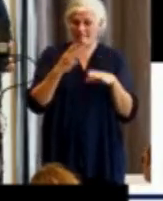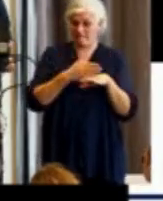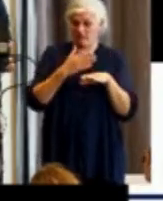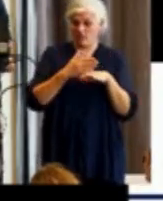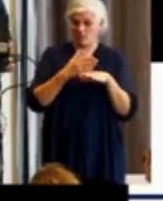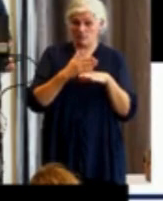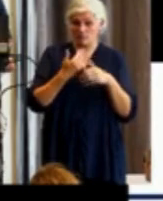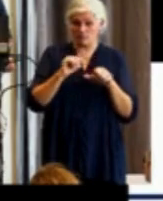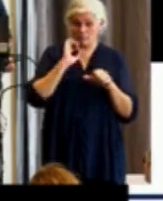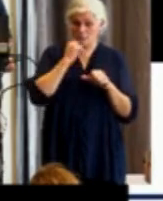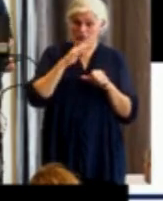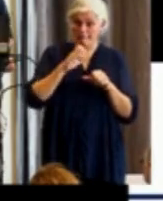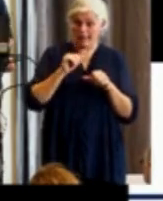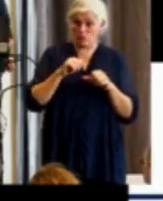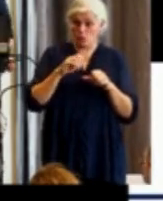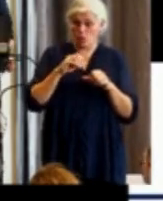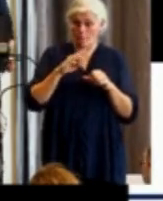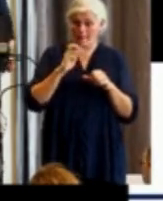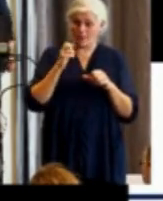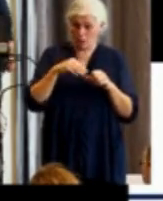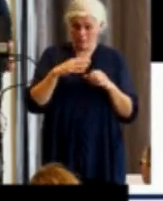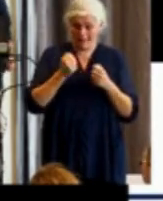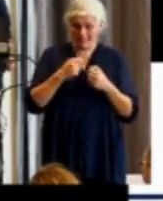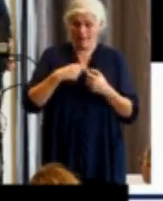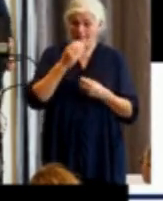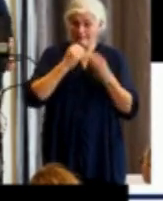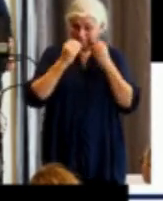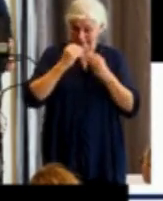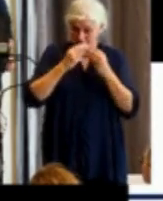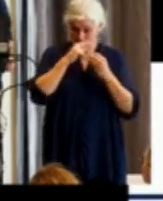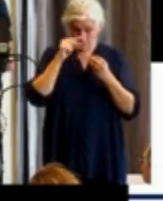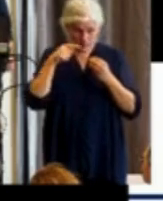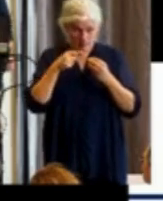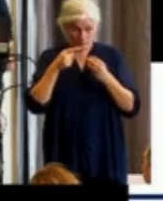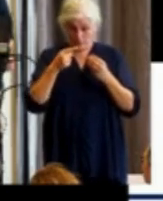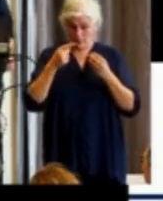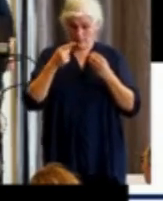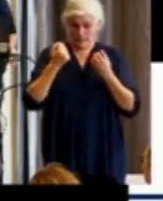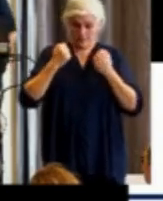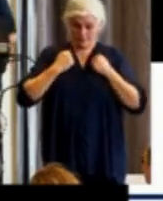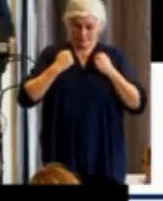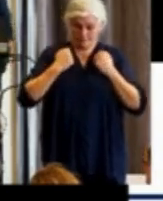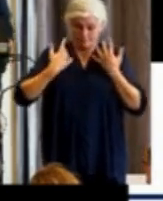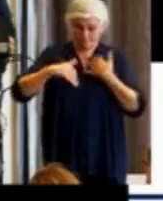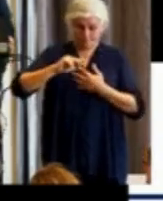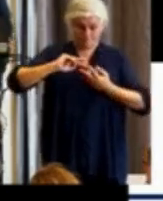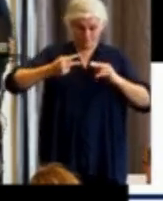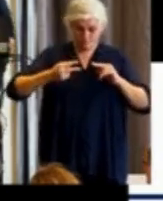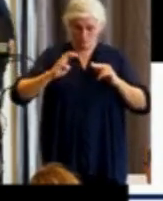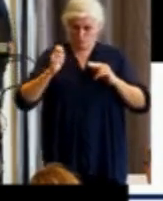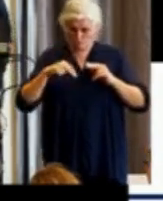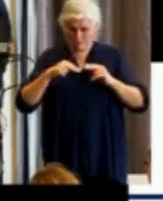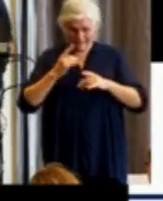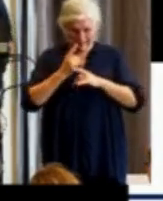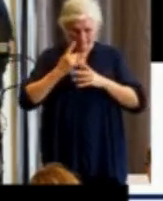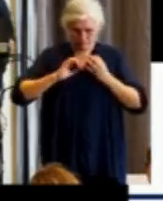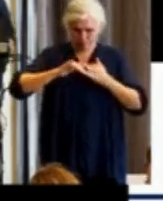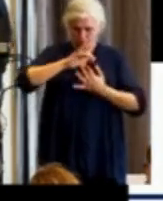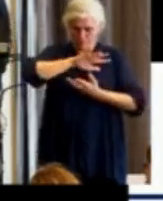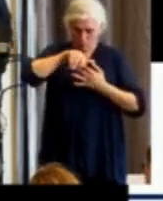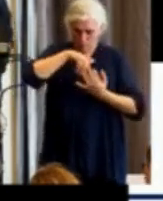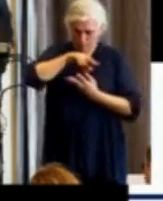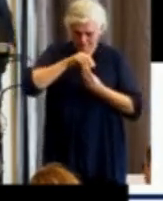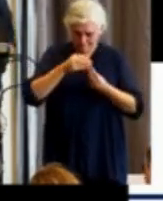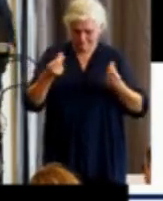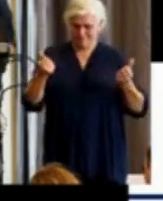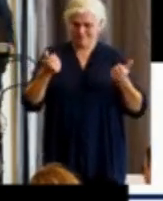that the gut microbiome carries out. So for example, when you eat things, your own genes, your own proteins are helping digest that food. But